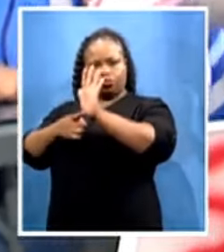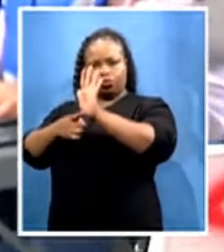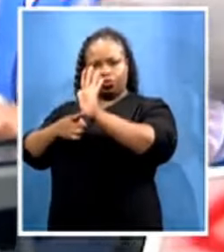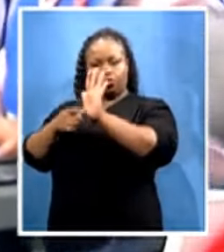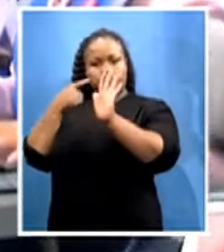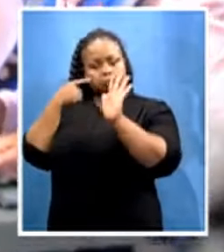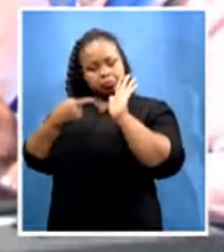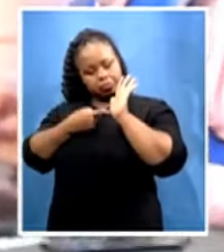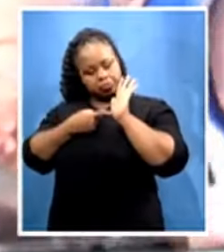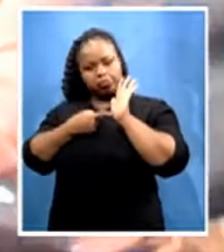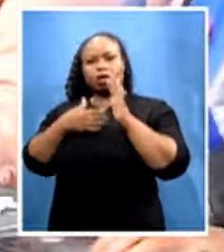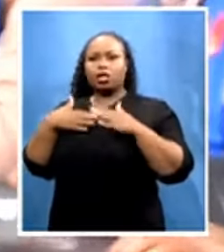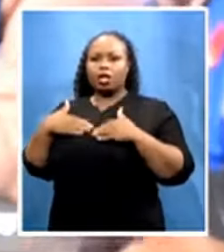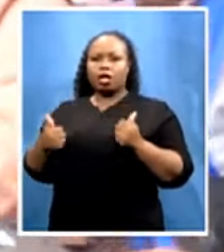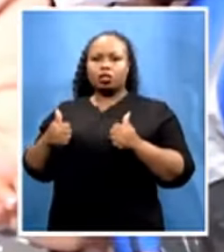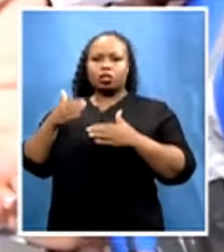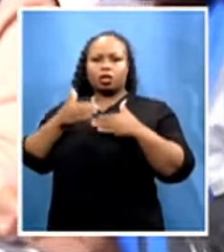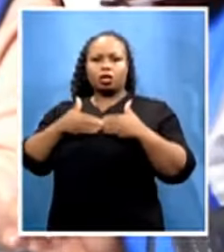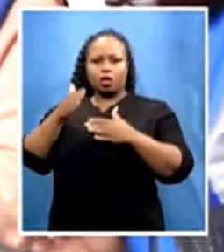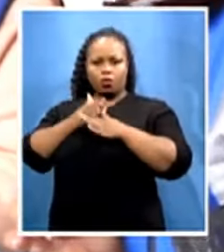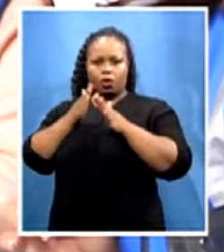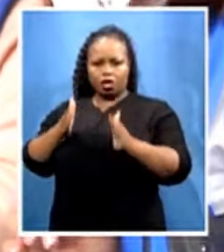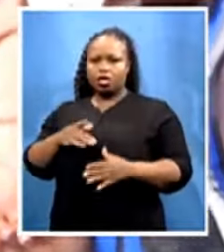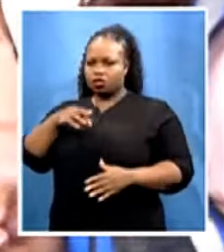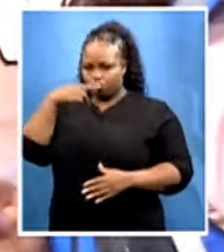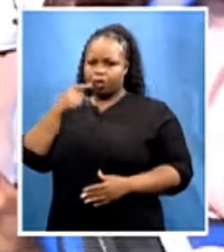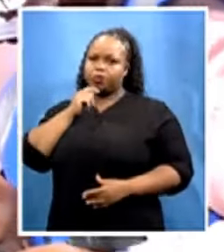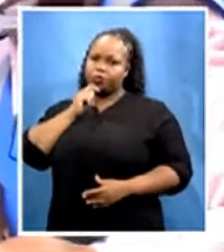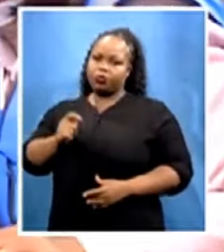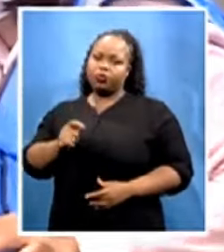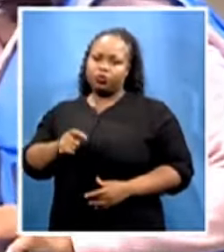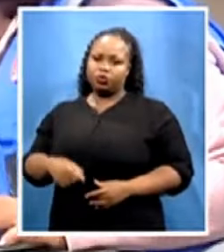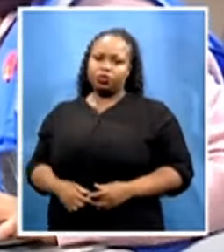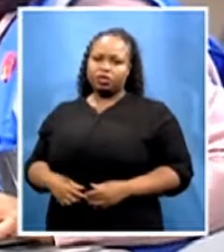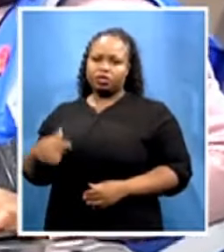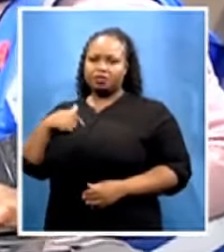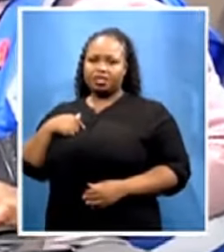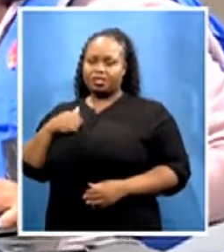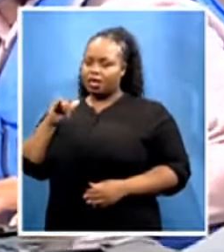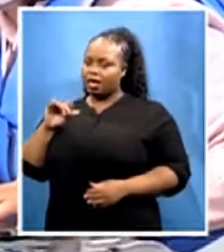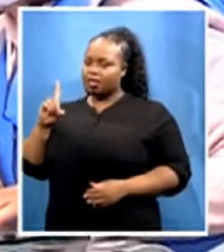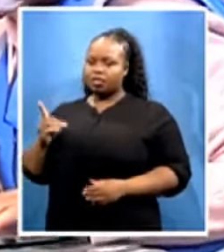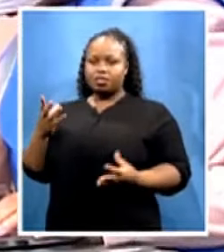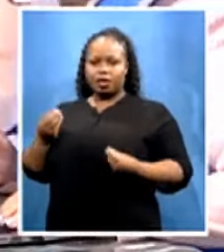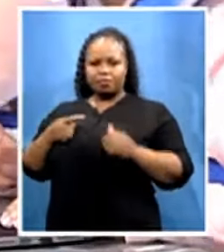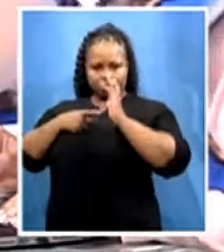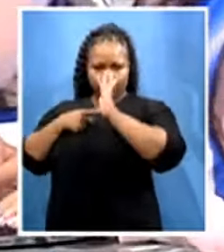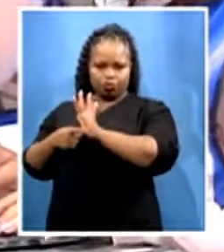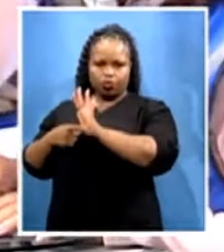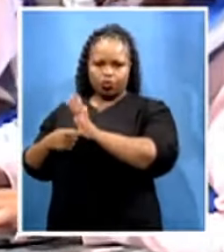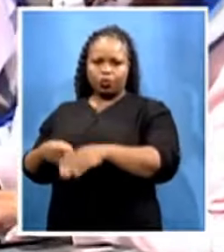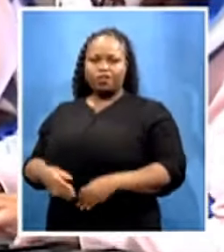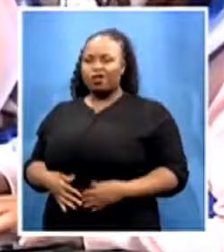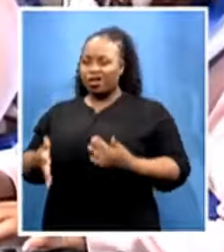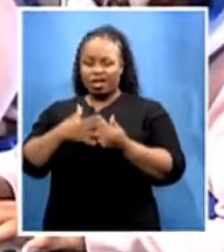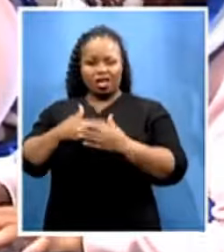care workers. They have to produce their identity documents. They have to produce any paperwork that is